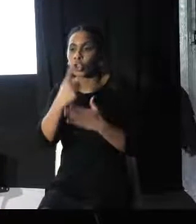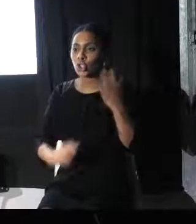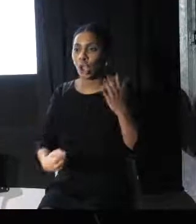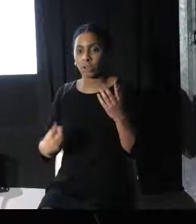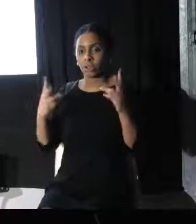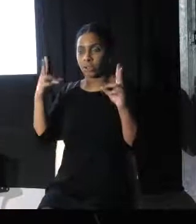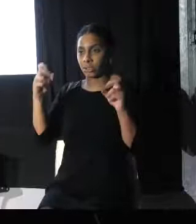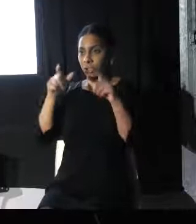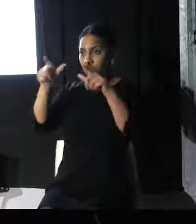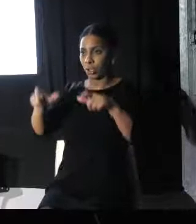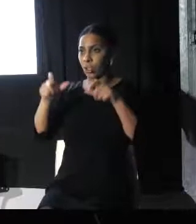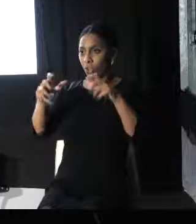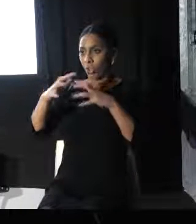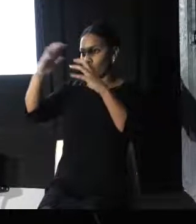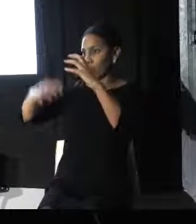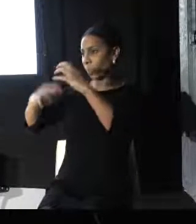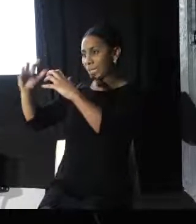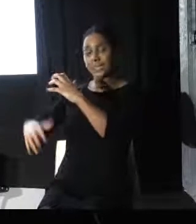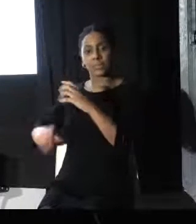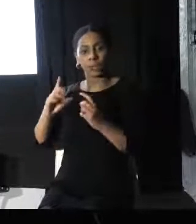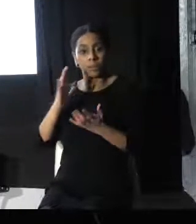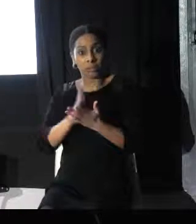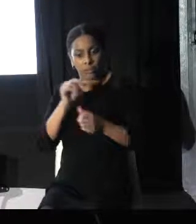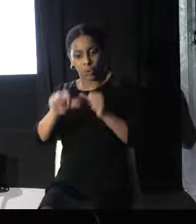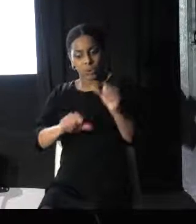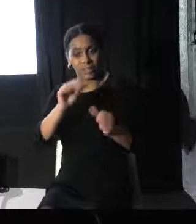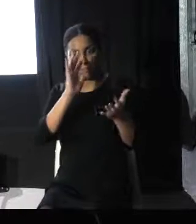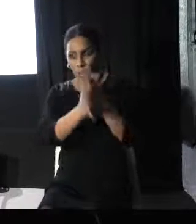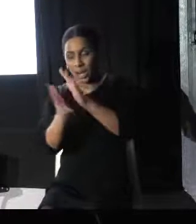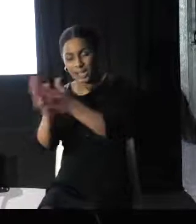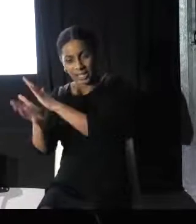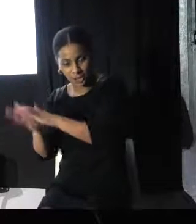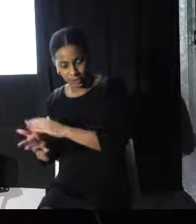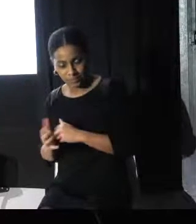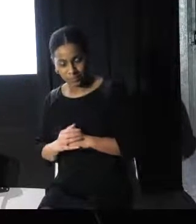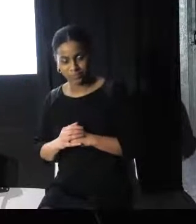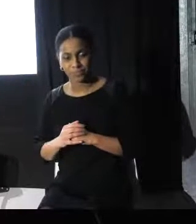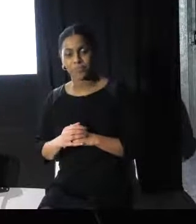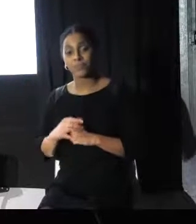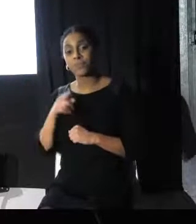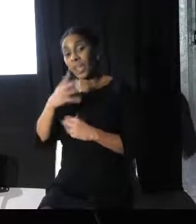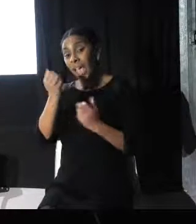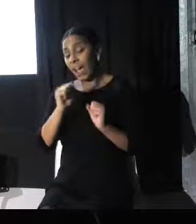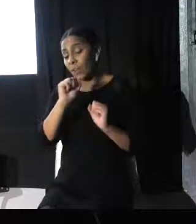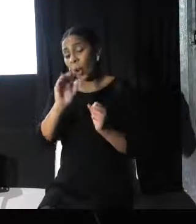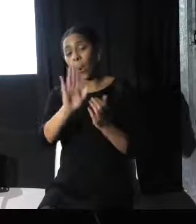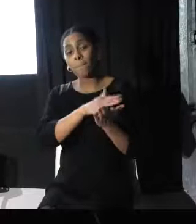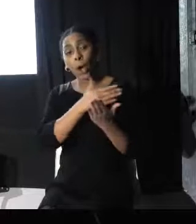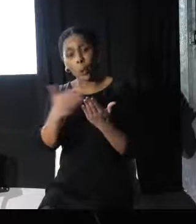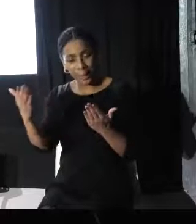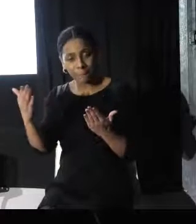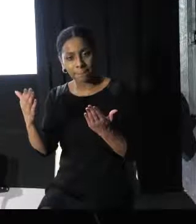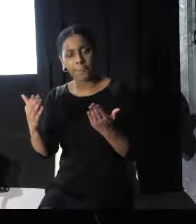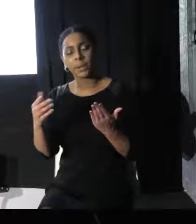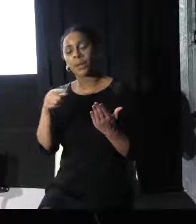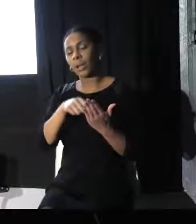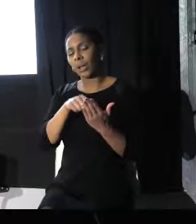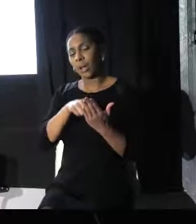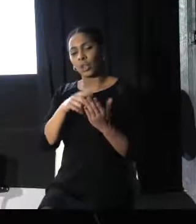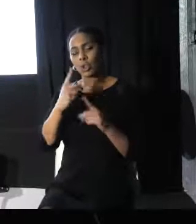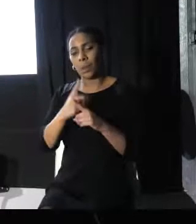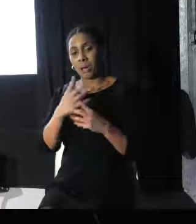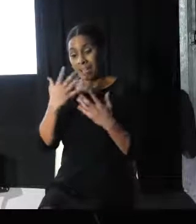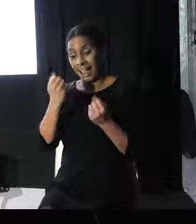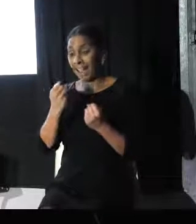present. And she uses the Walcott poem, which I'm not going to read to you, but that one line, "The rot remains with us, even